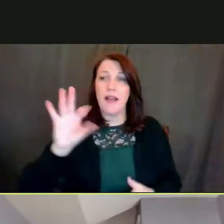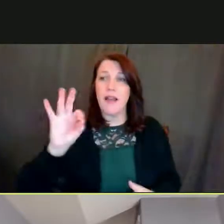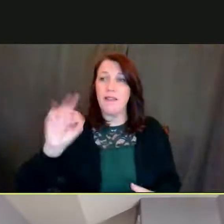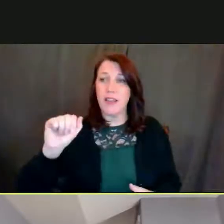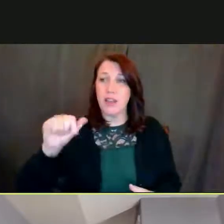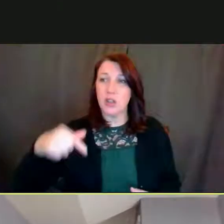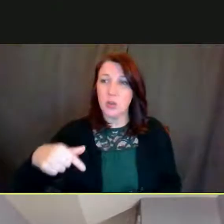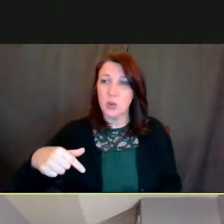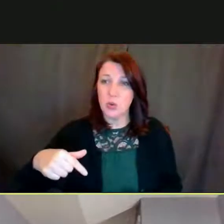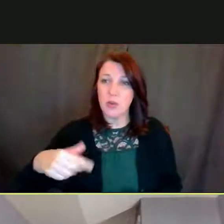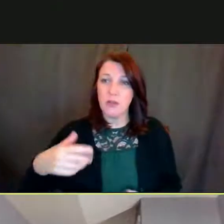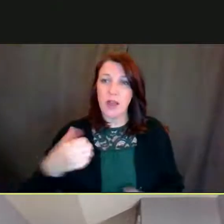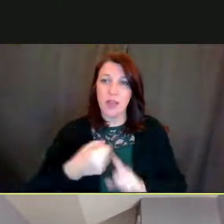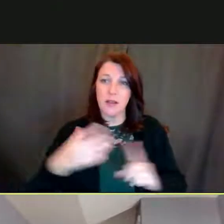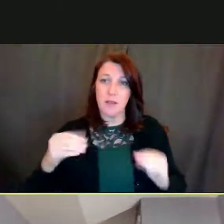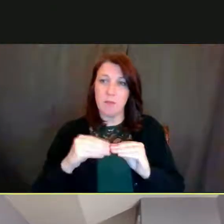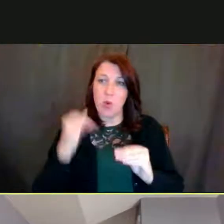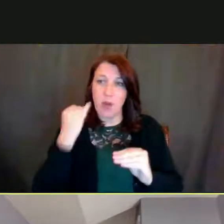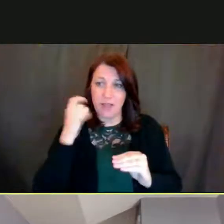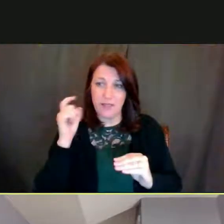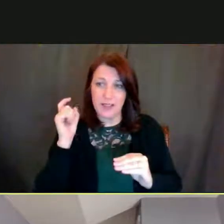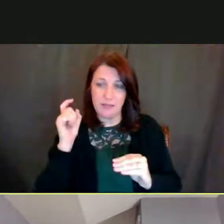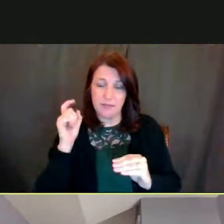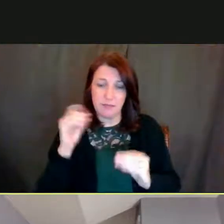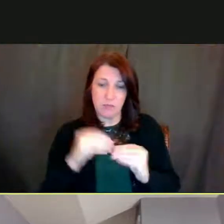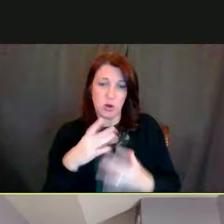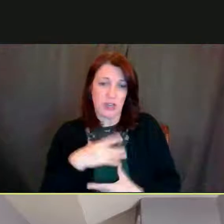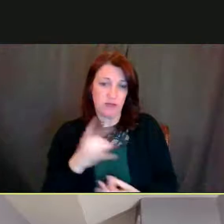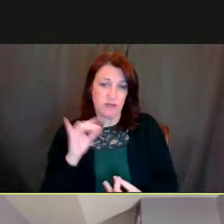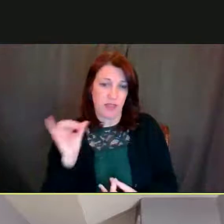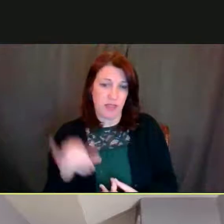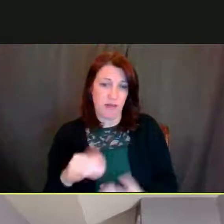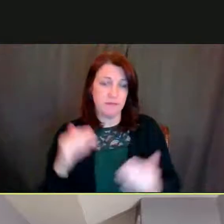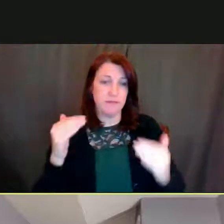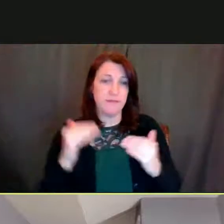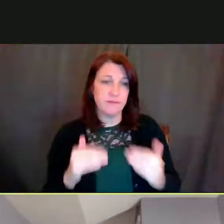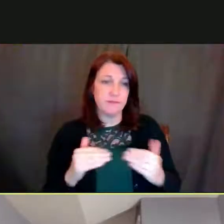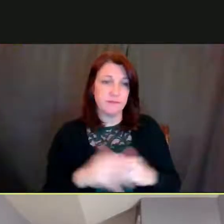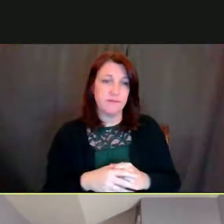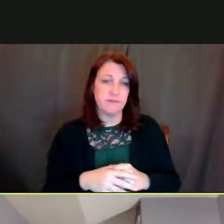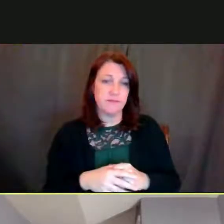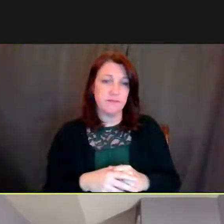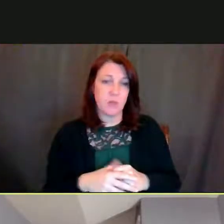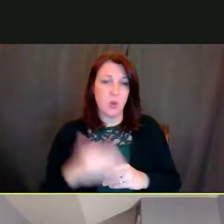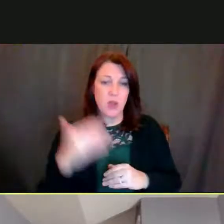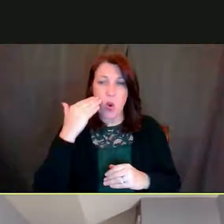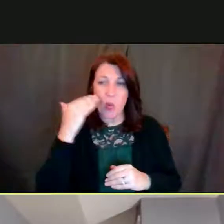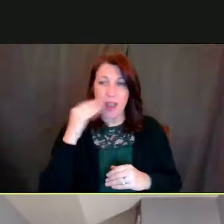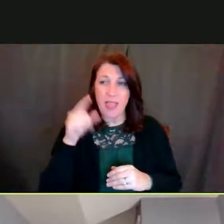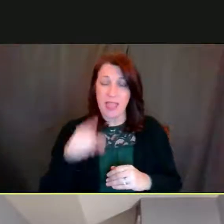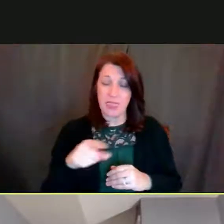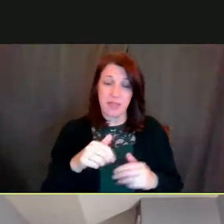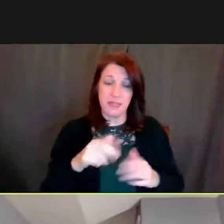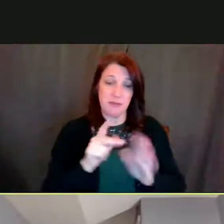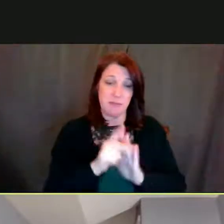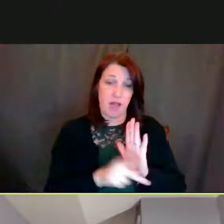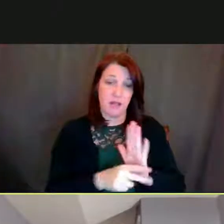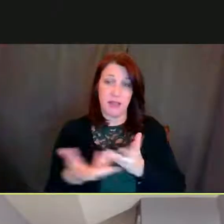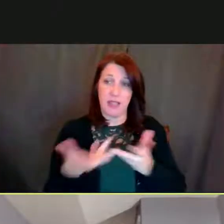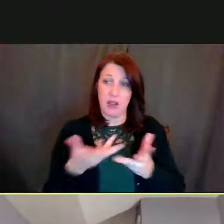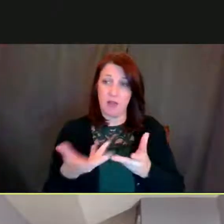which I can talk more about if there's interest in that. We are also conscious, of course, about how this policy may interact with